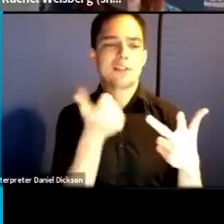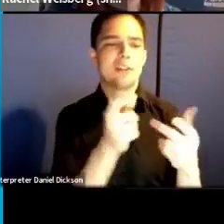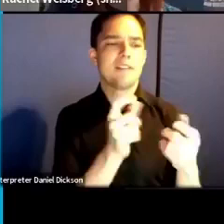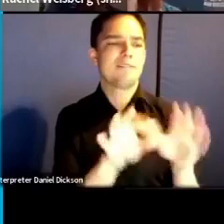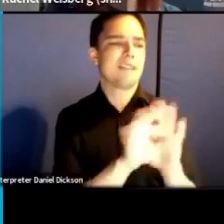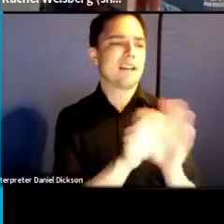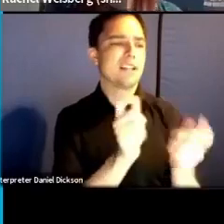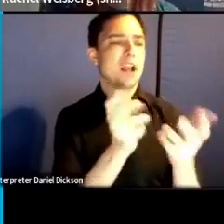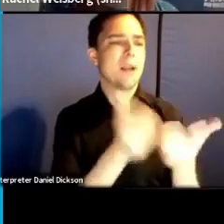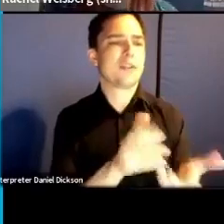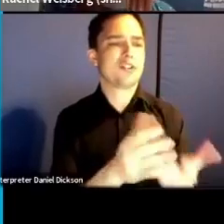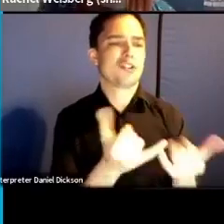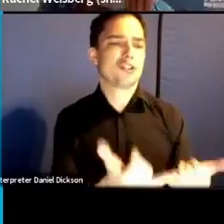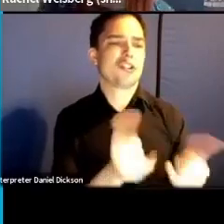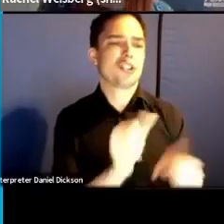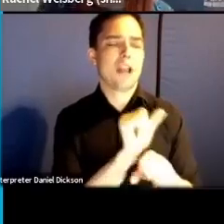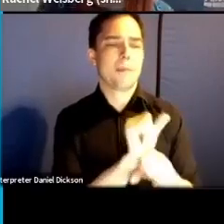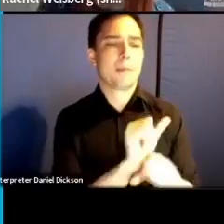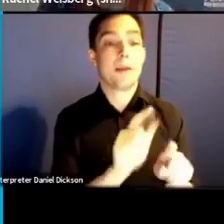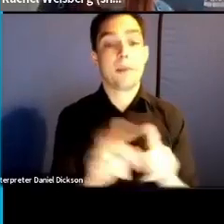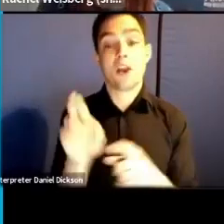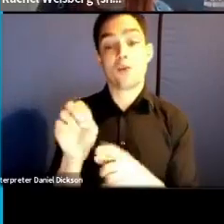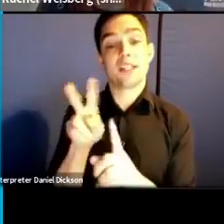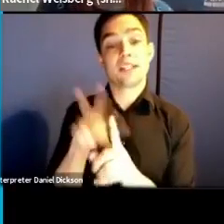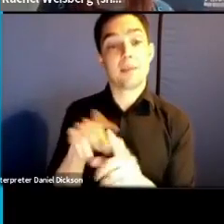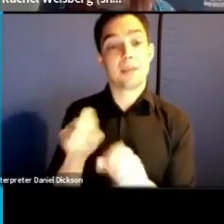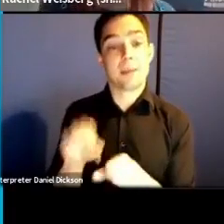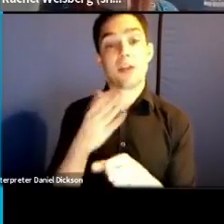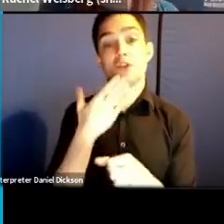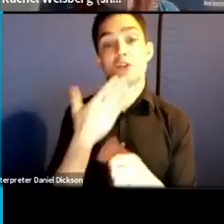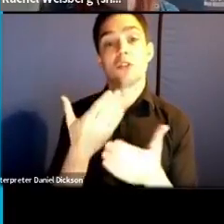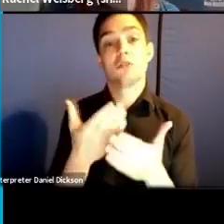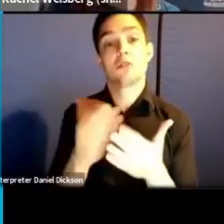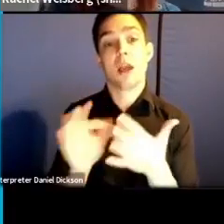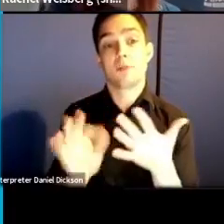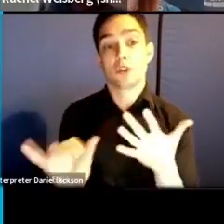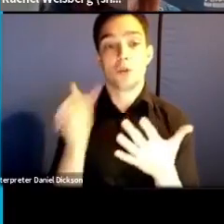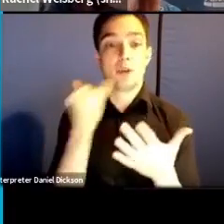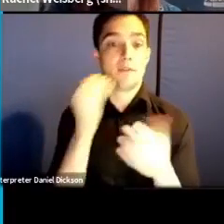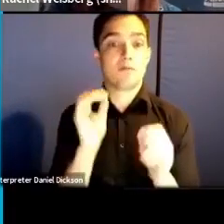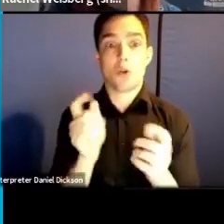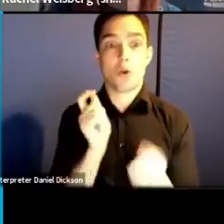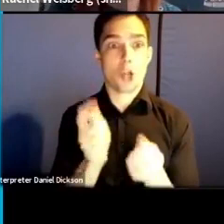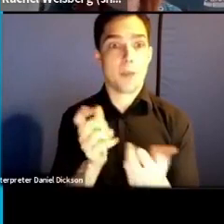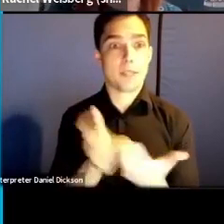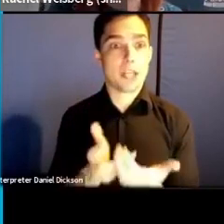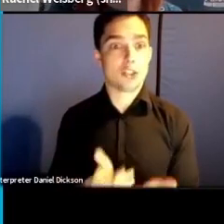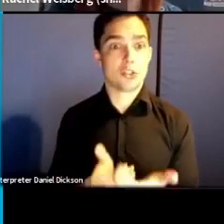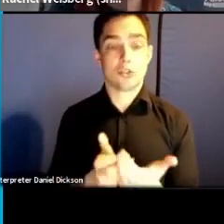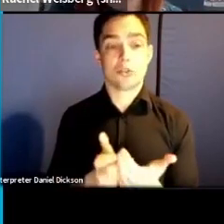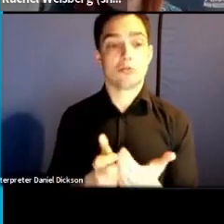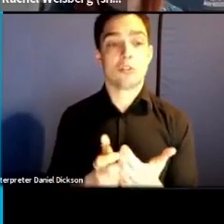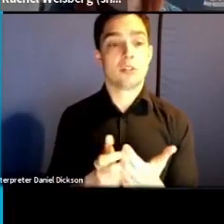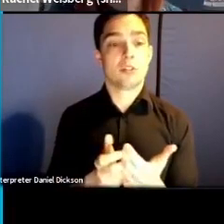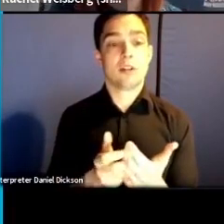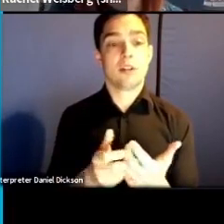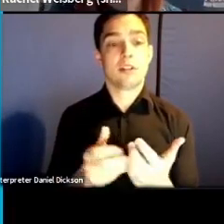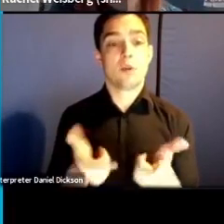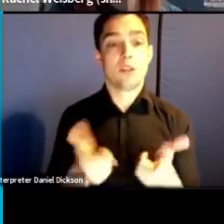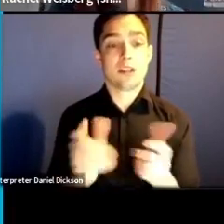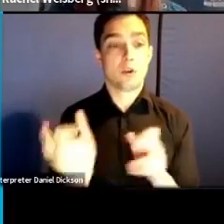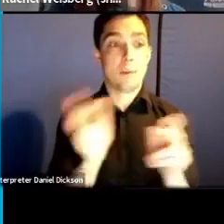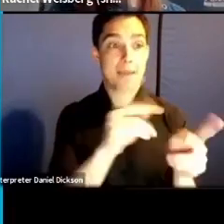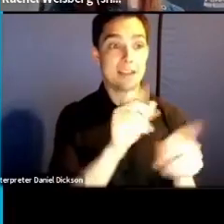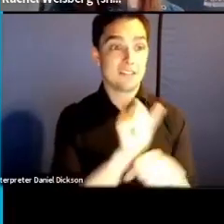current job. But reassignment can be a good option if there is no accommodation that's going to enable you to return to your current